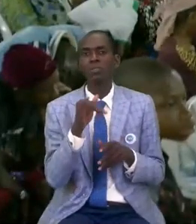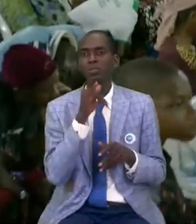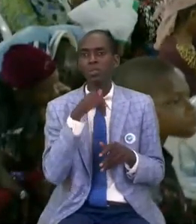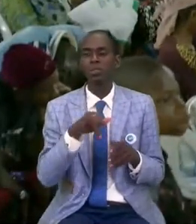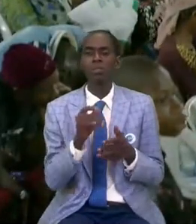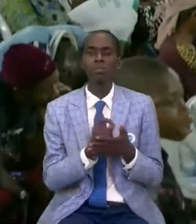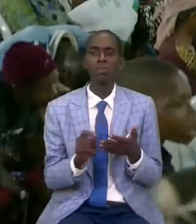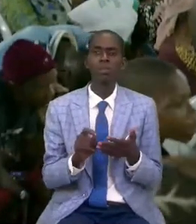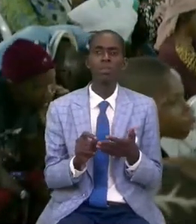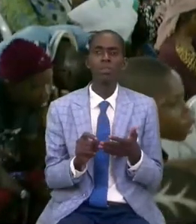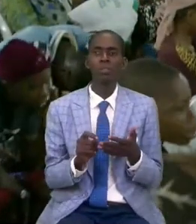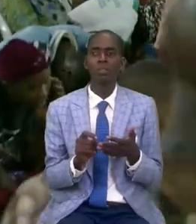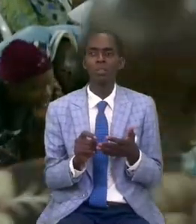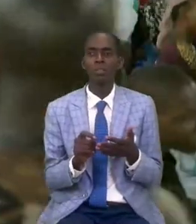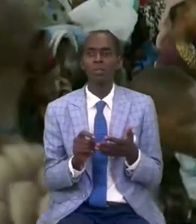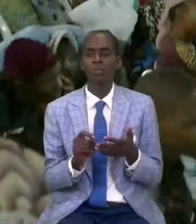To my left,